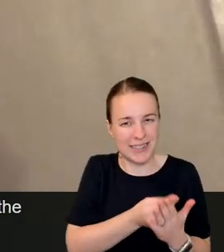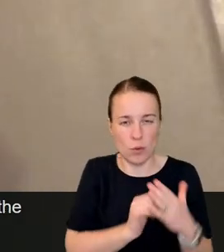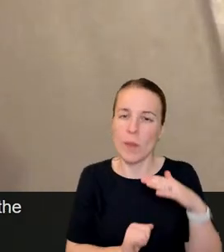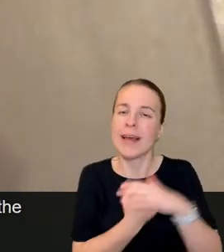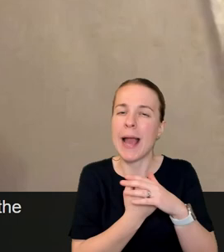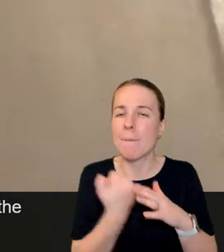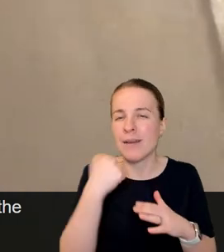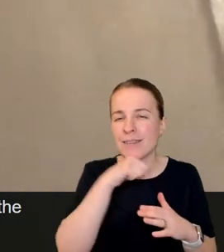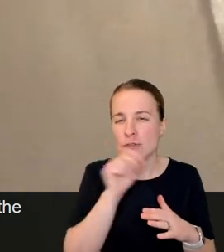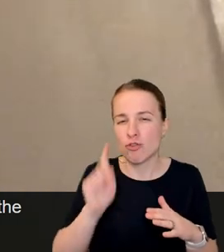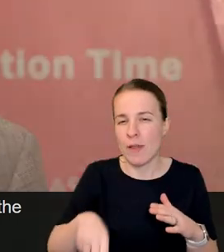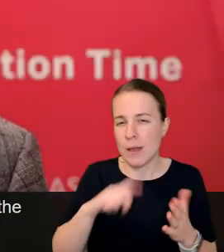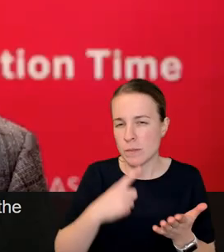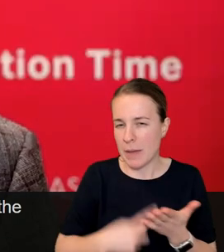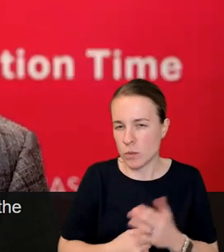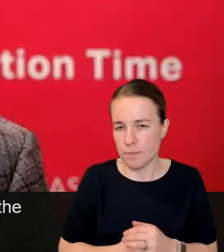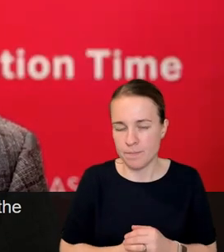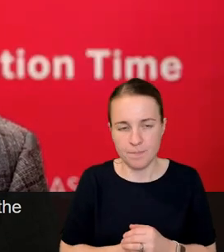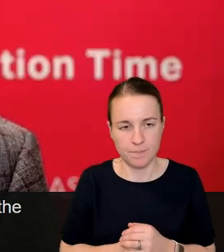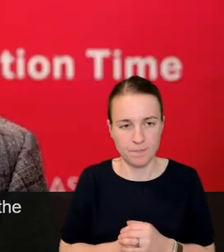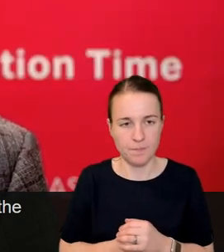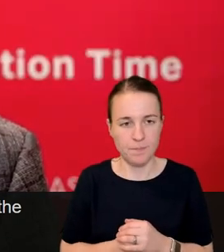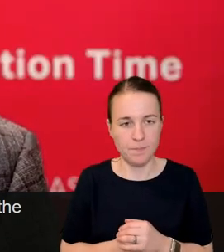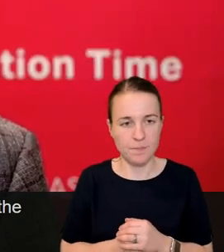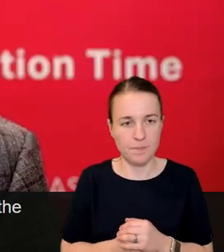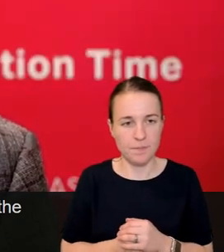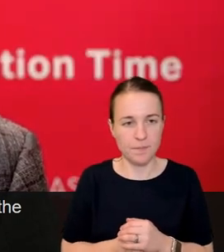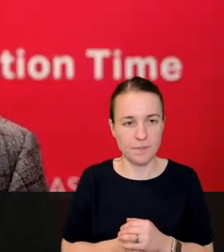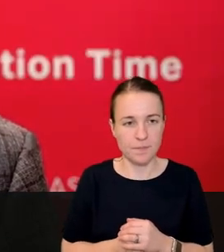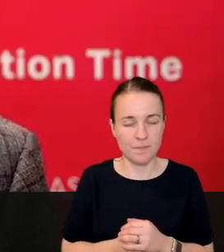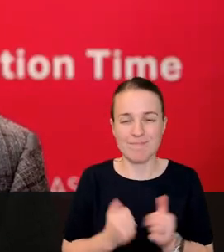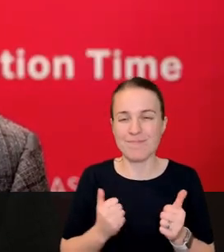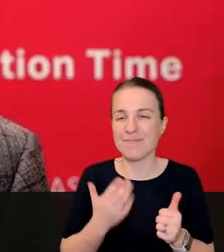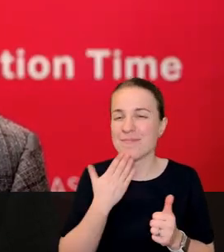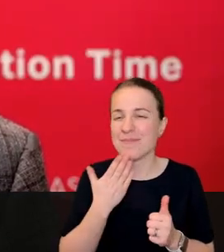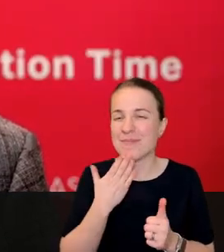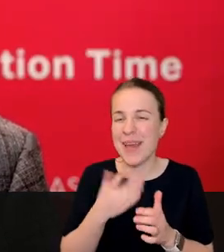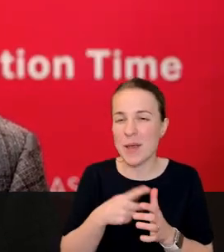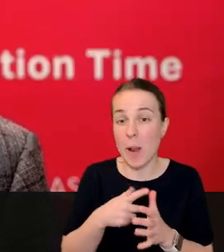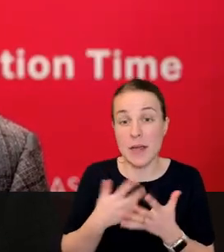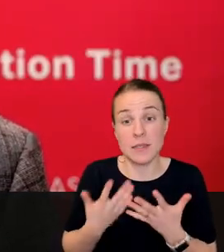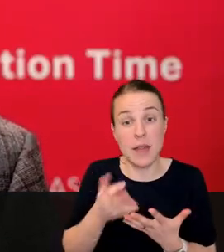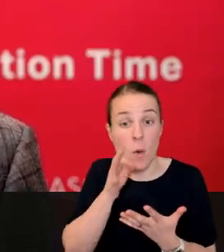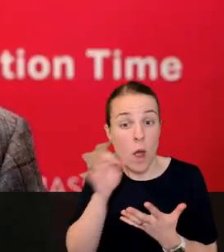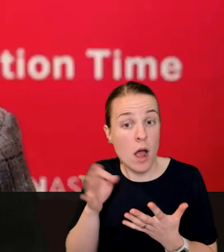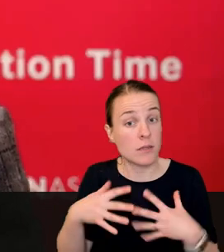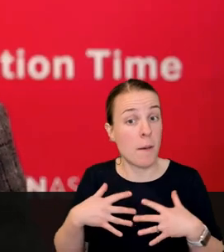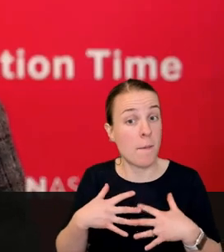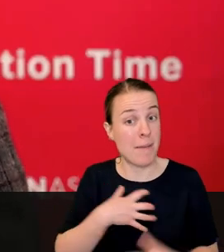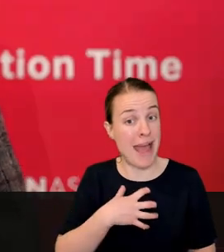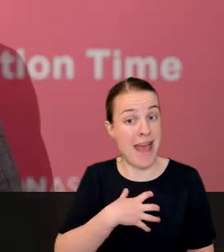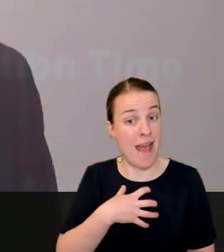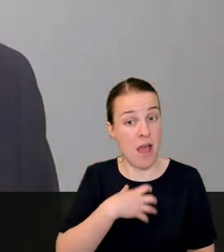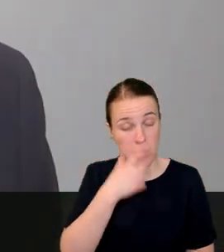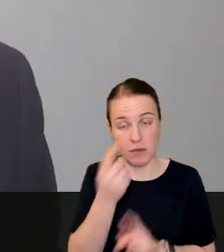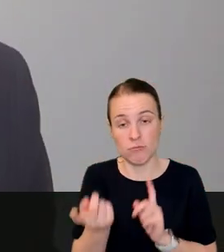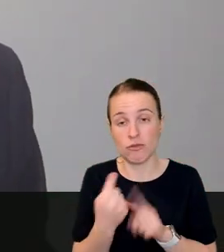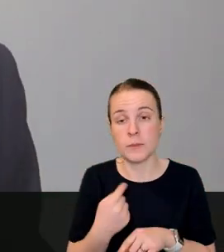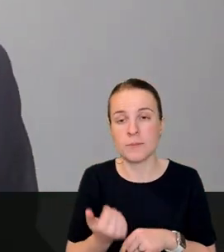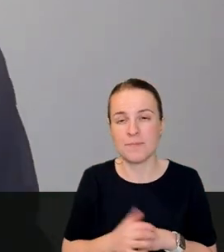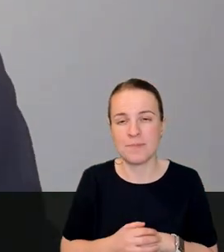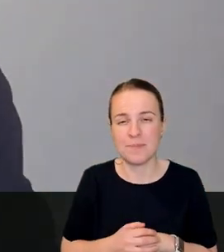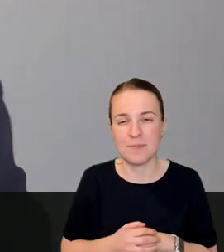you. Thank you, Alex. I'd like to ask the mayor to respond, if you could.